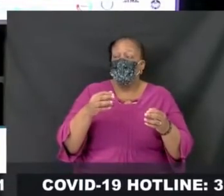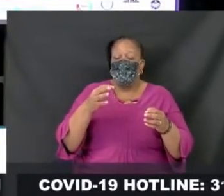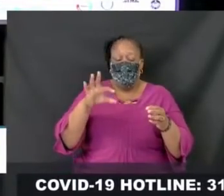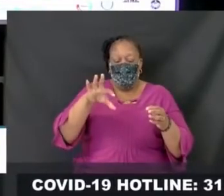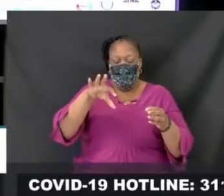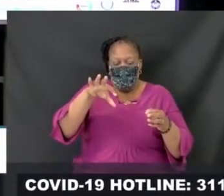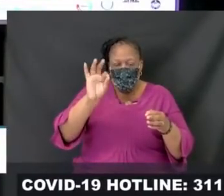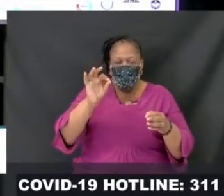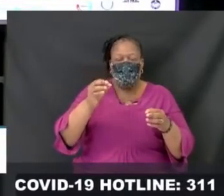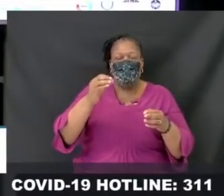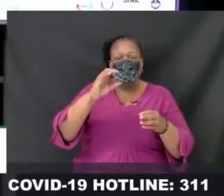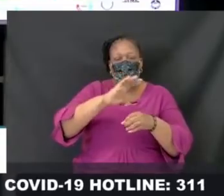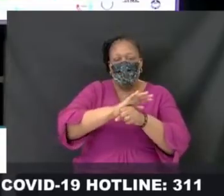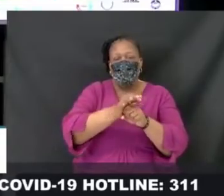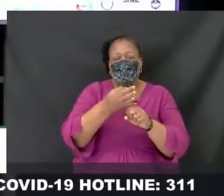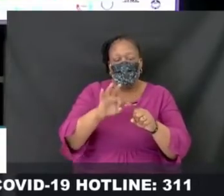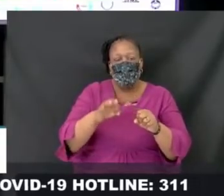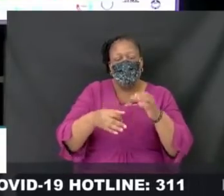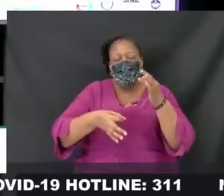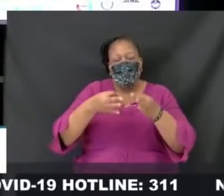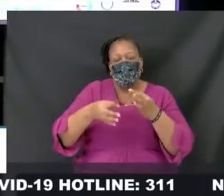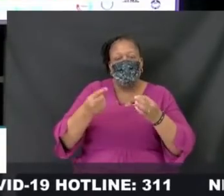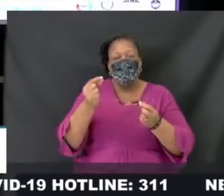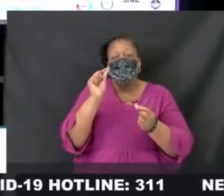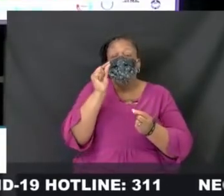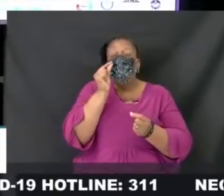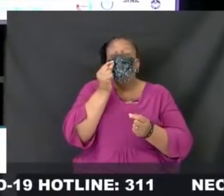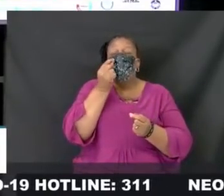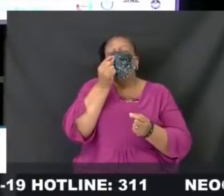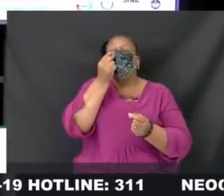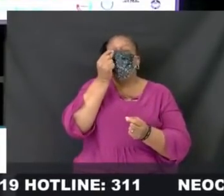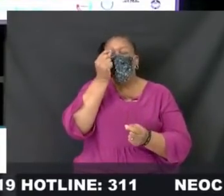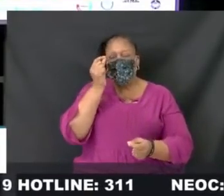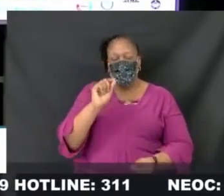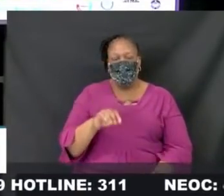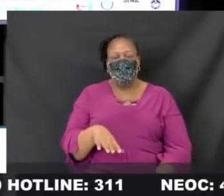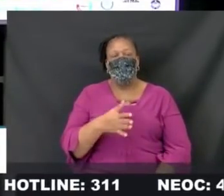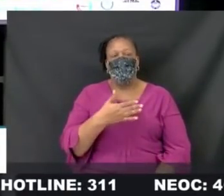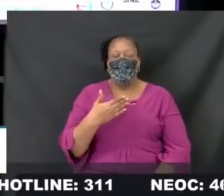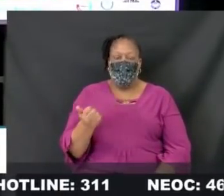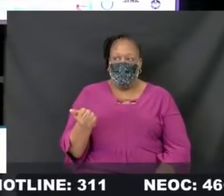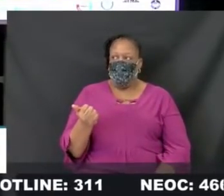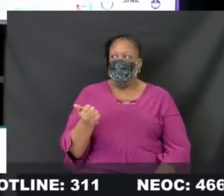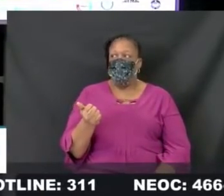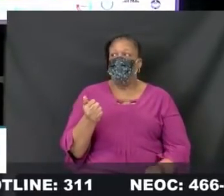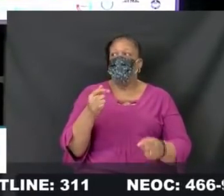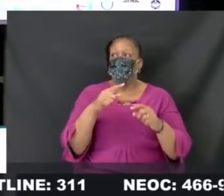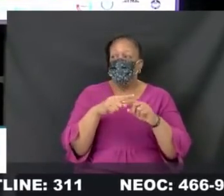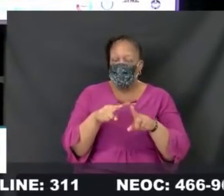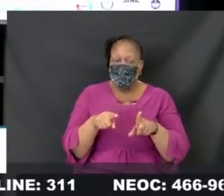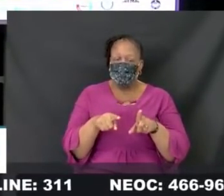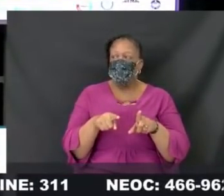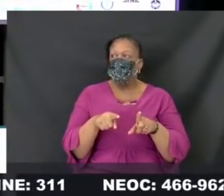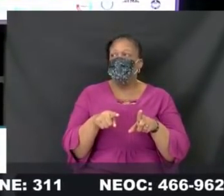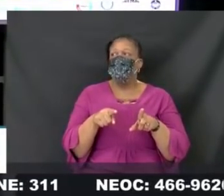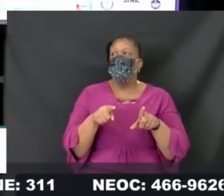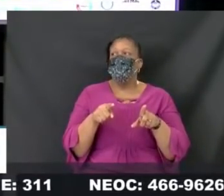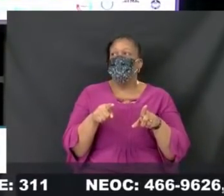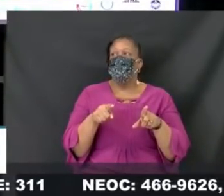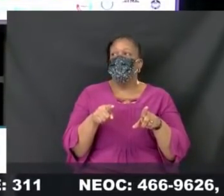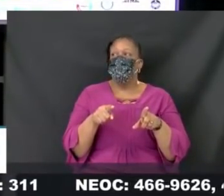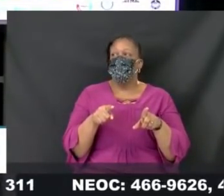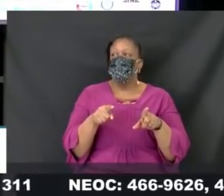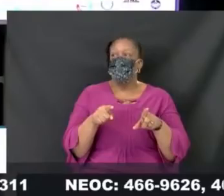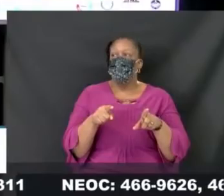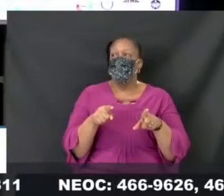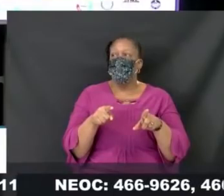COVID-19, you do have COVID-19 based on a positive test. However, I've said before that a positive test is as